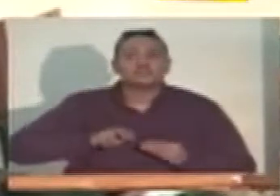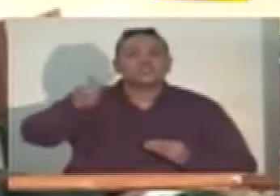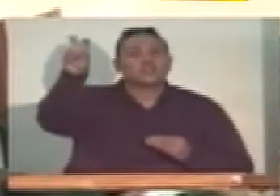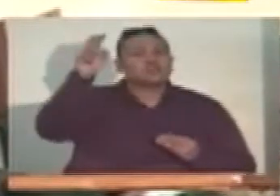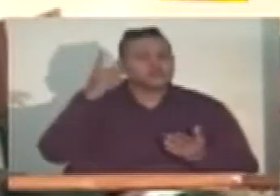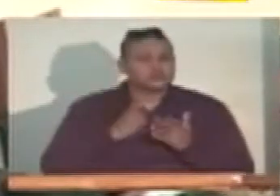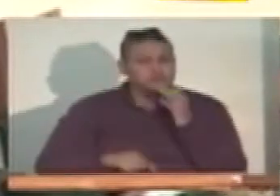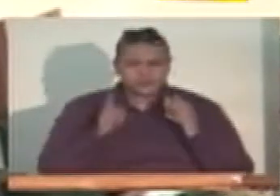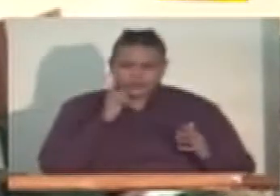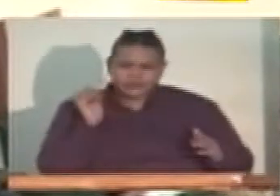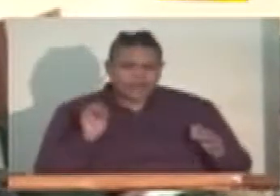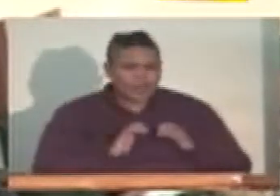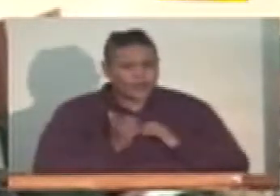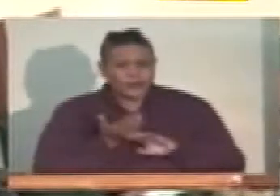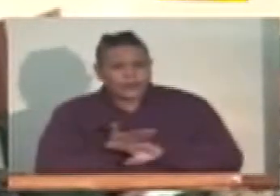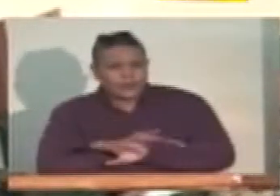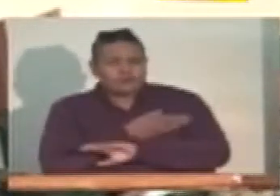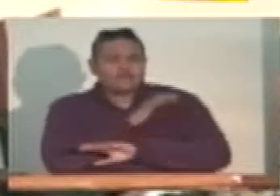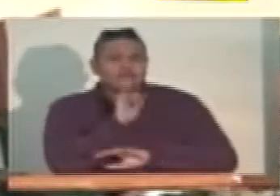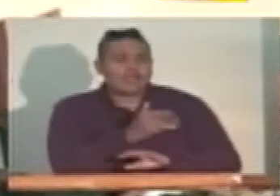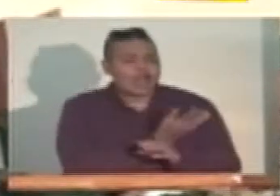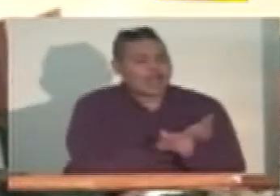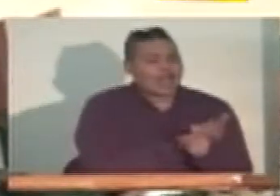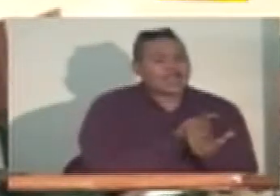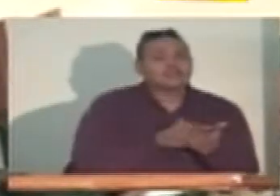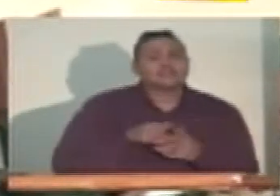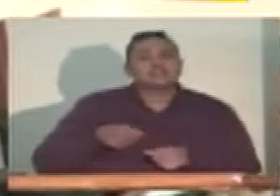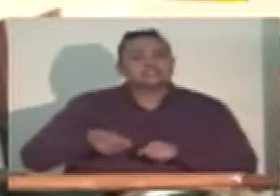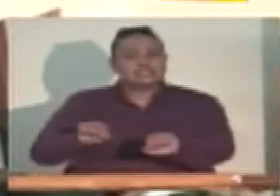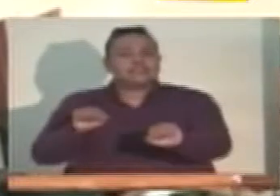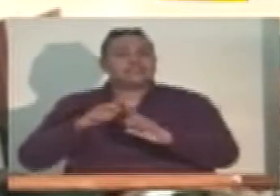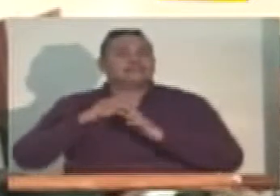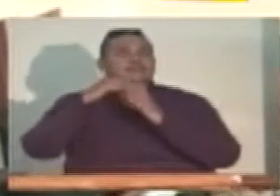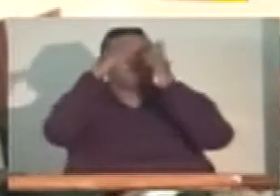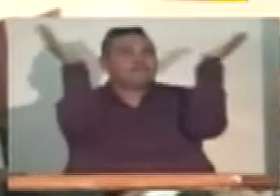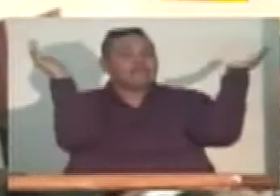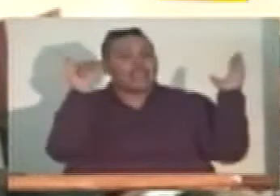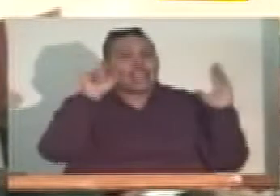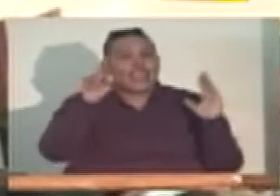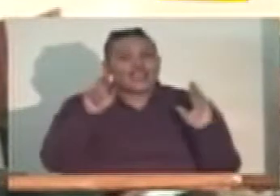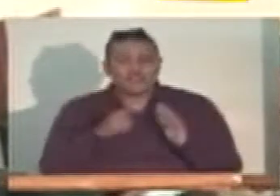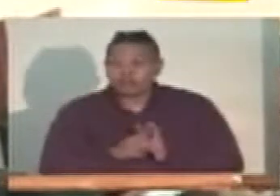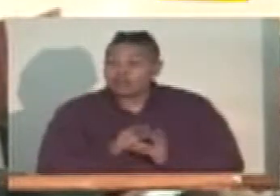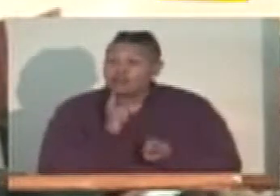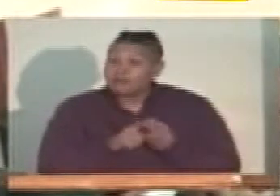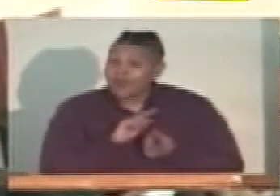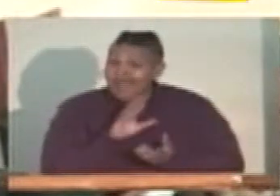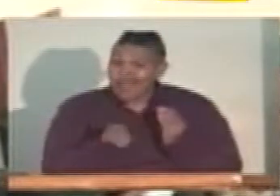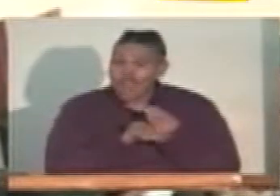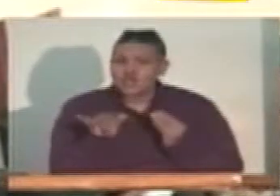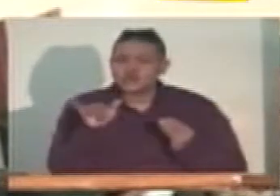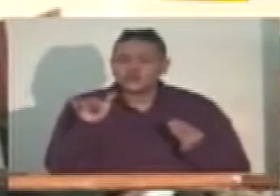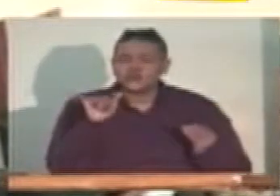sector, land, sea, and air, as well as